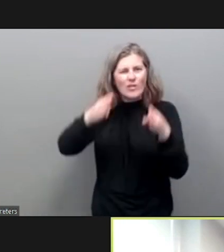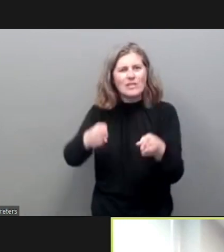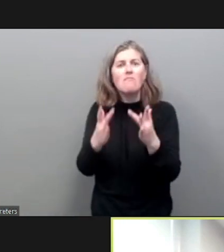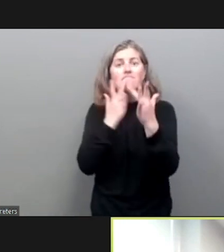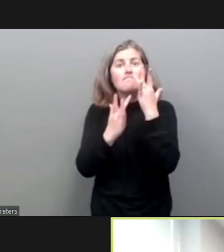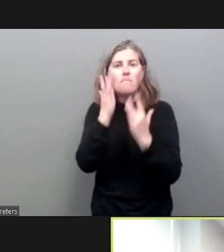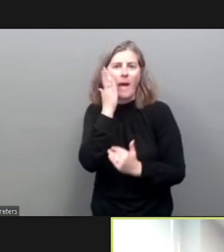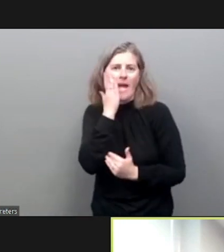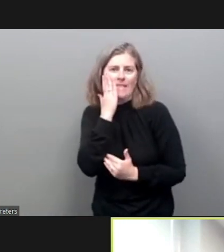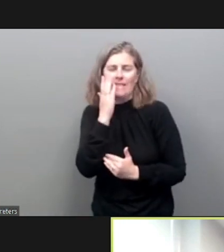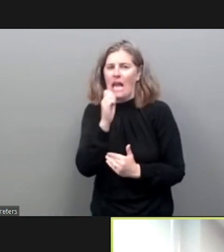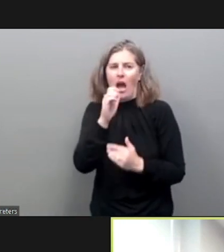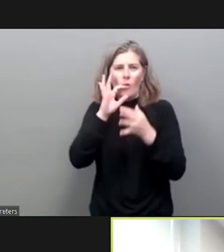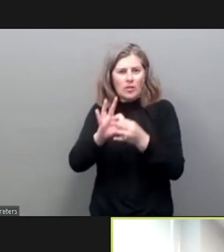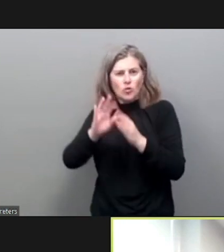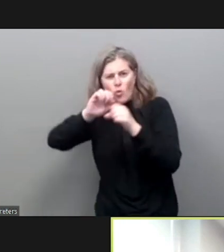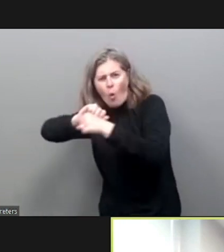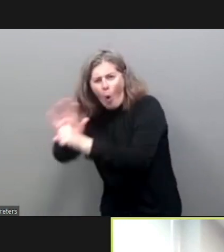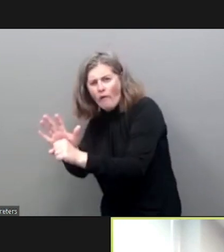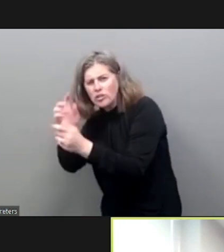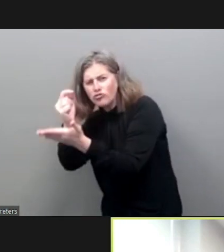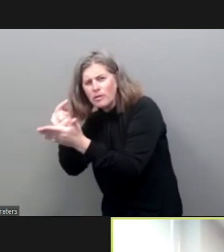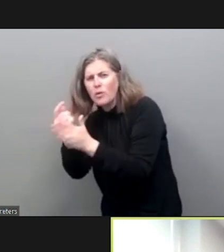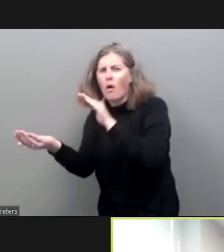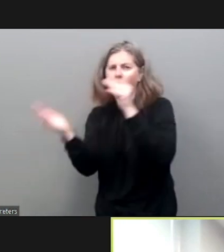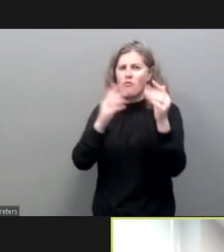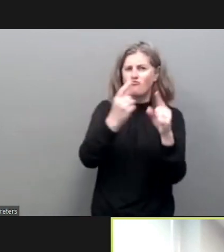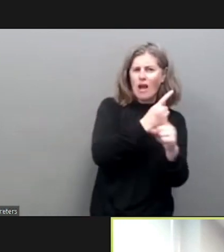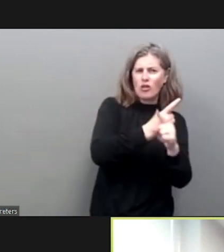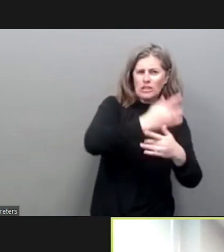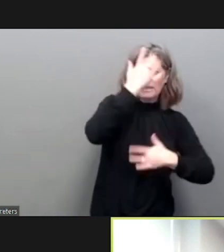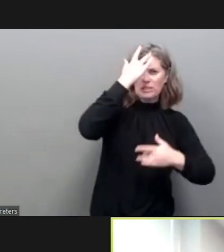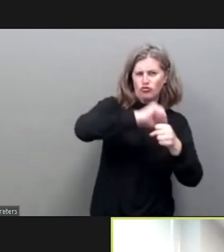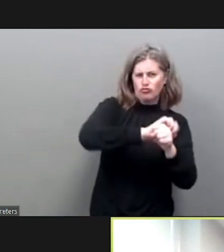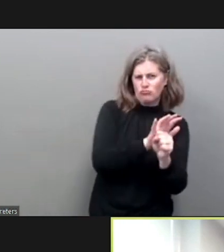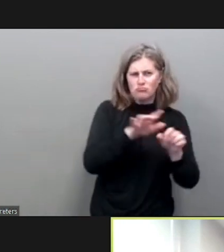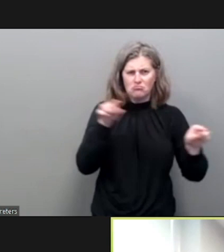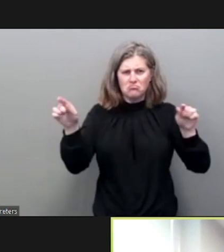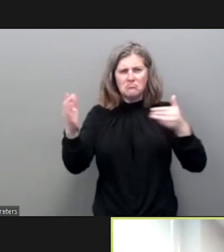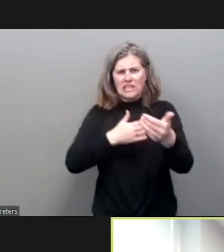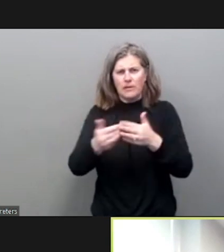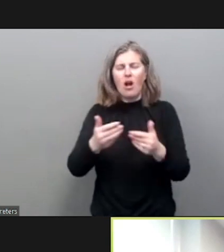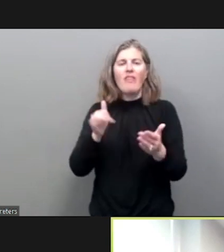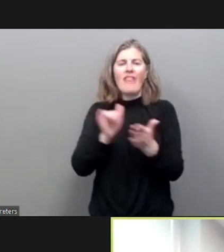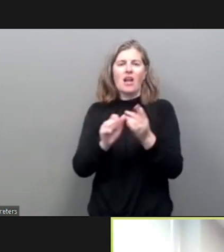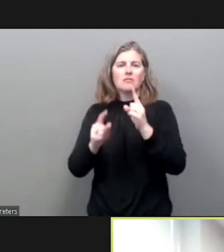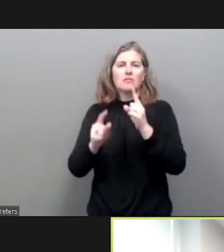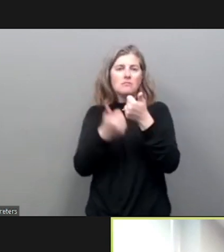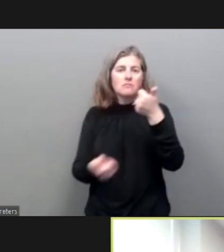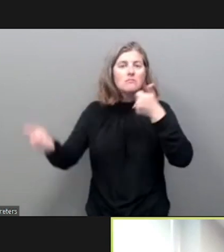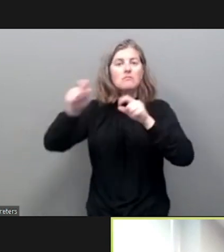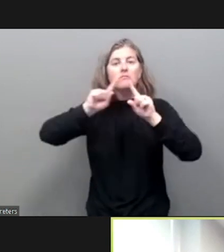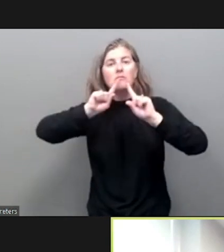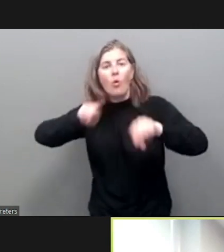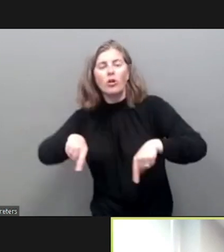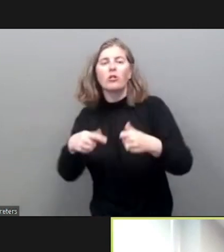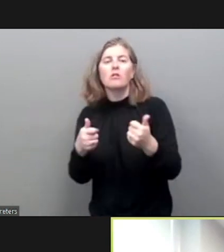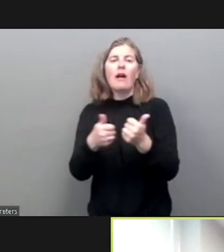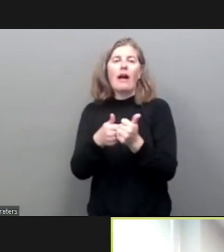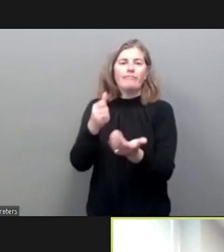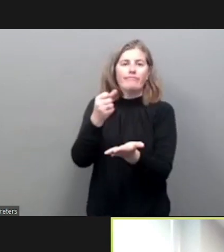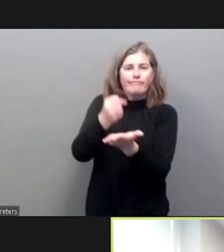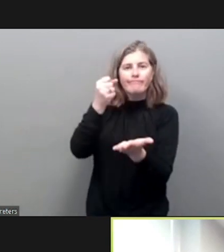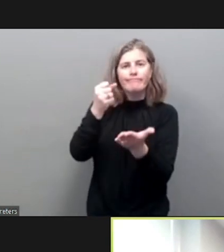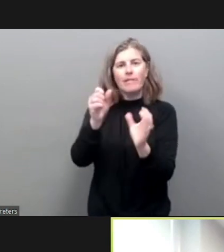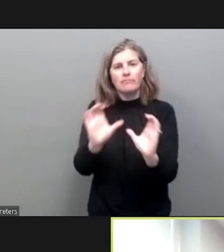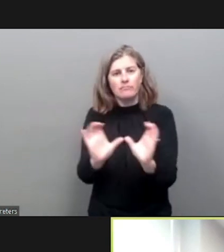just specifically at COVID-related treatment. So I think the order, the executive order and the public health order and the credentialing program definitely provide